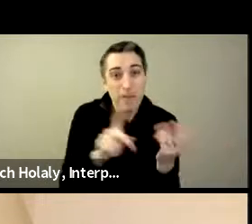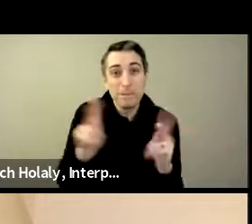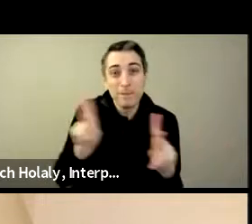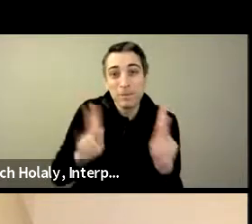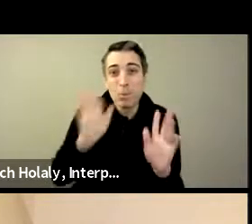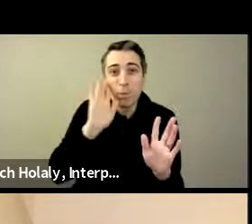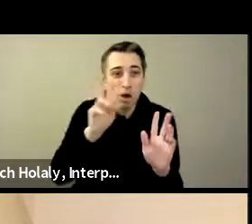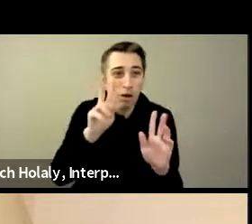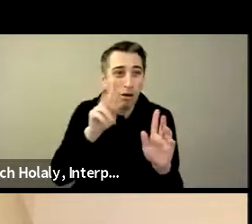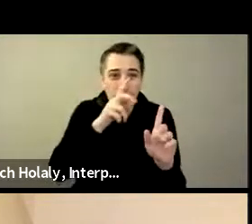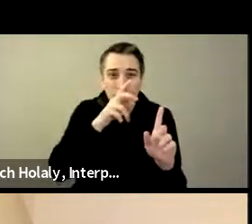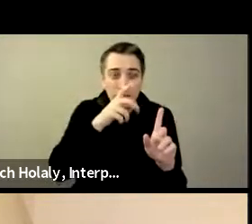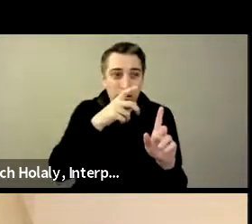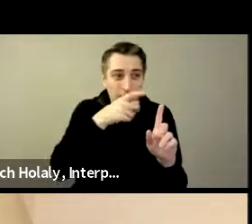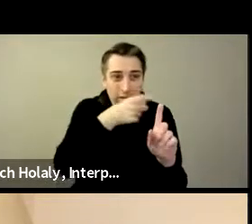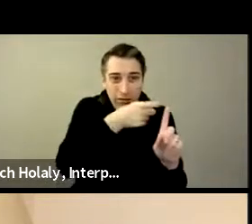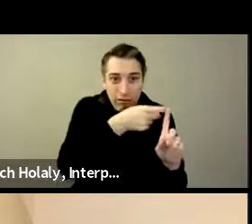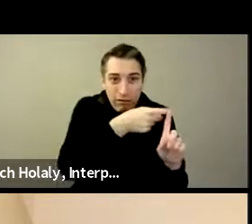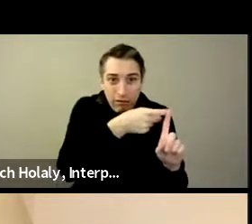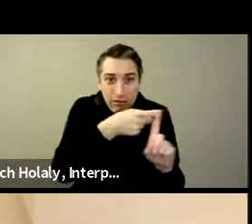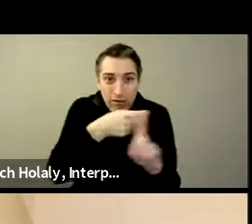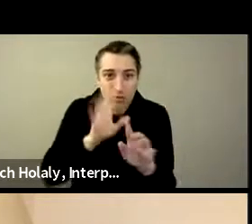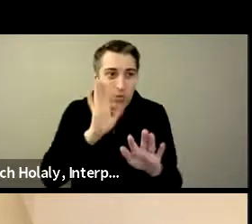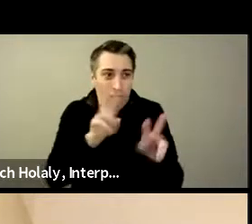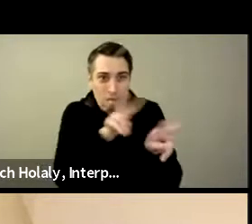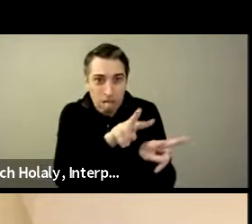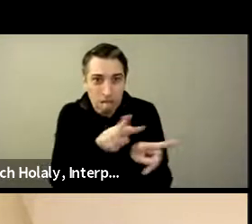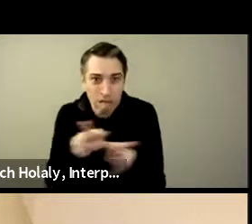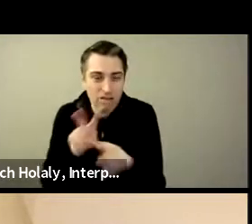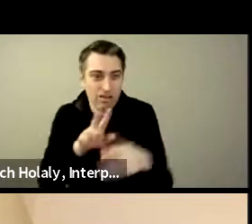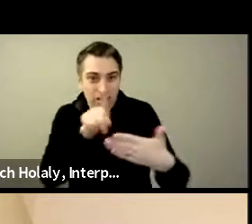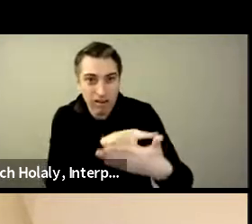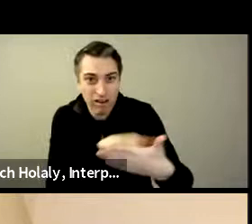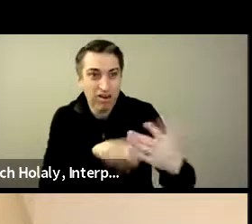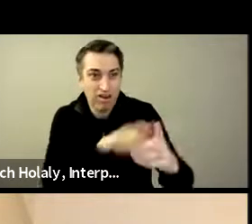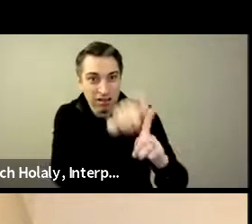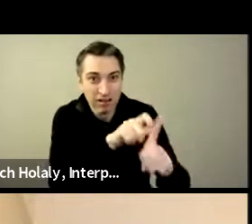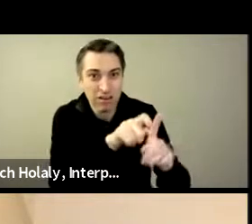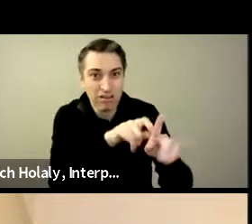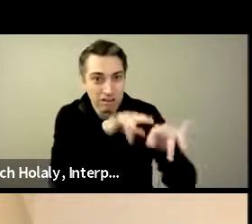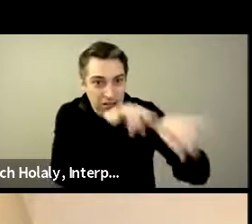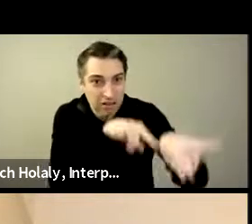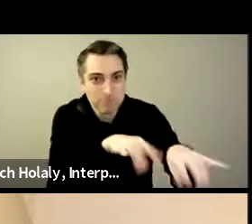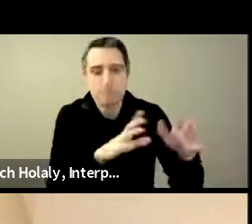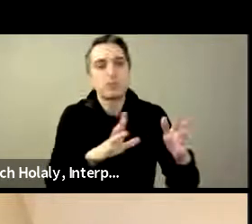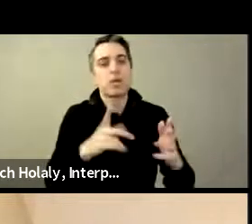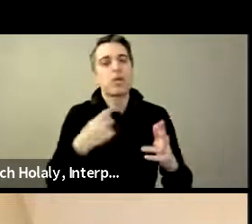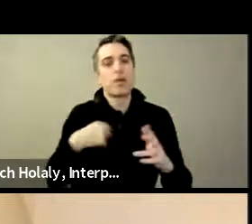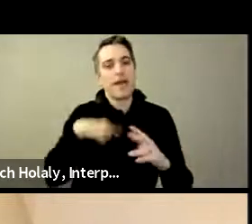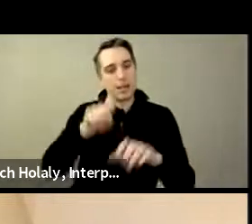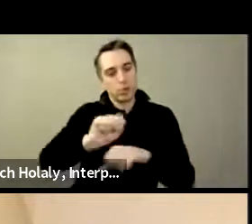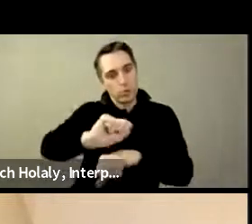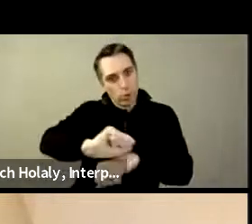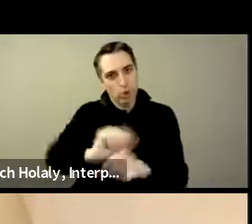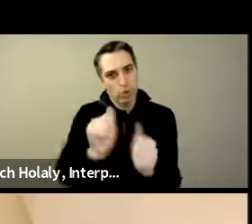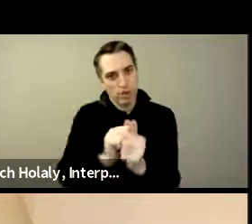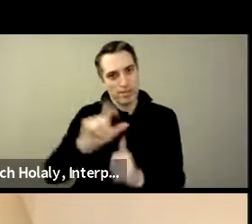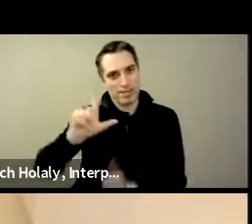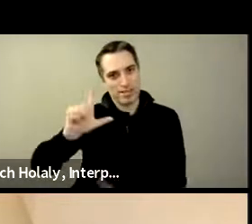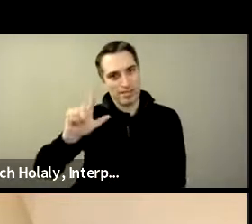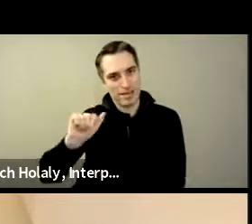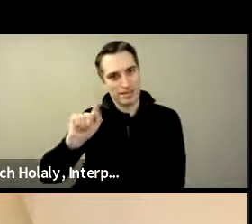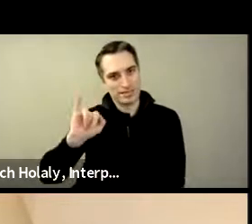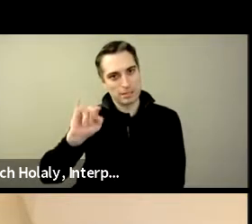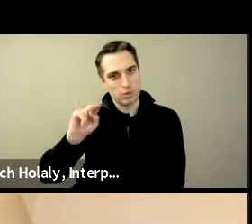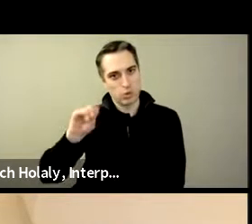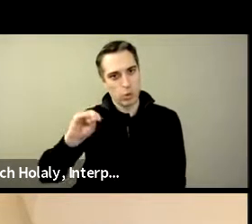media. And our goal was to advocate and provide information on their options and work with the Latino community and organizations